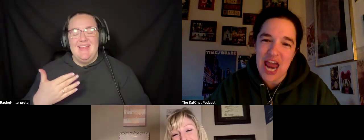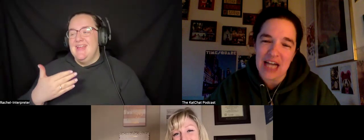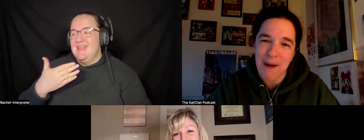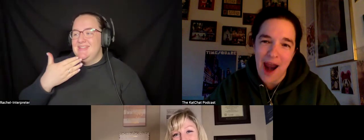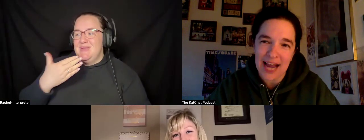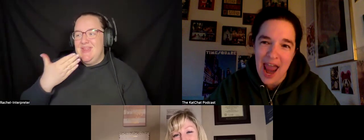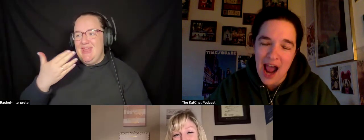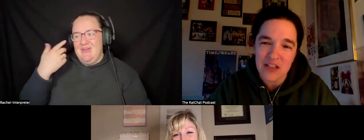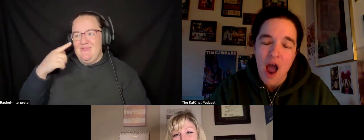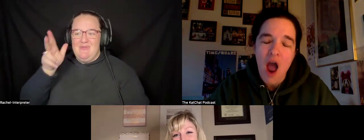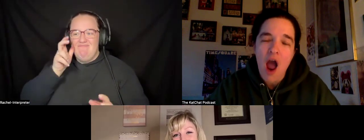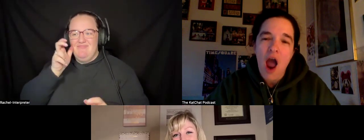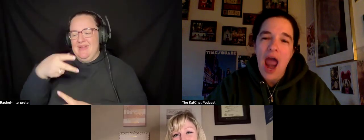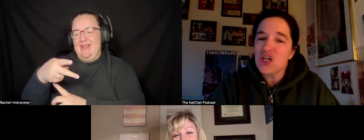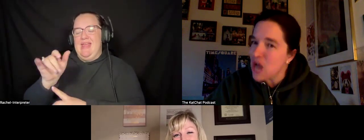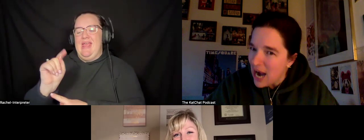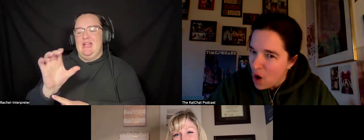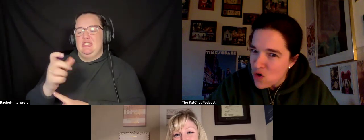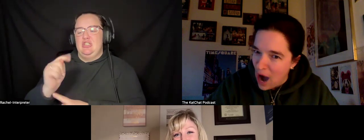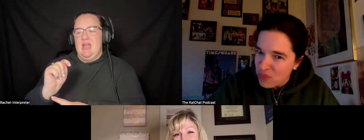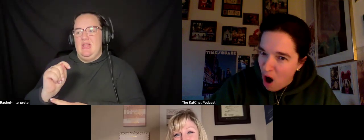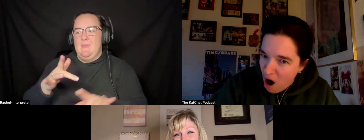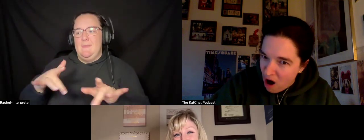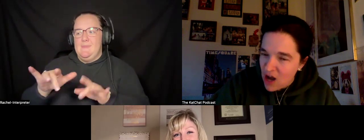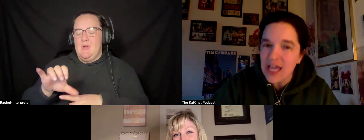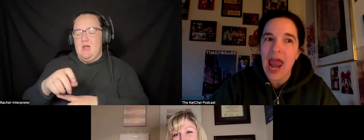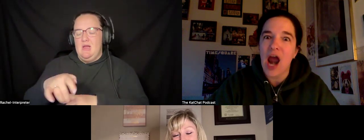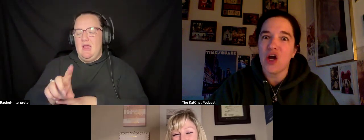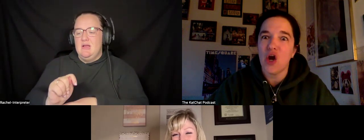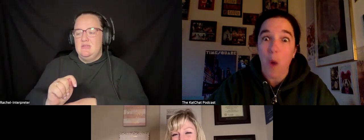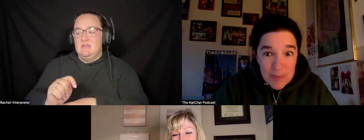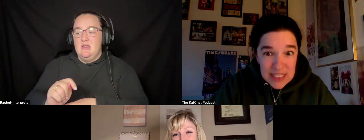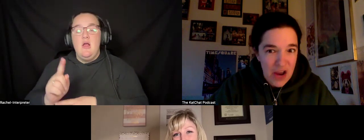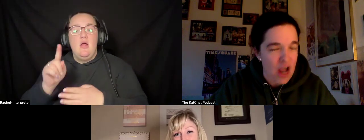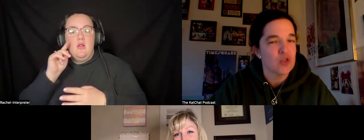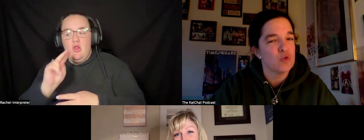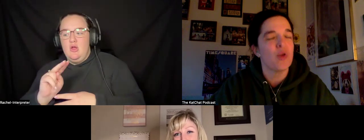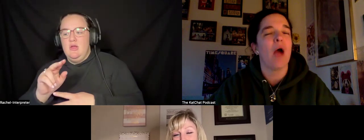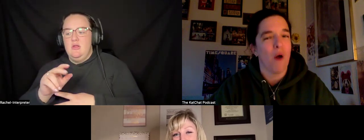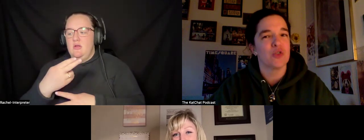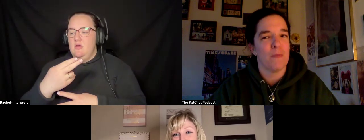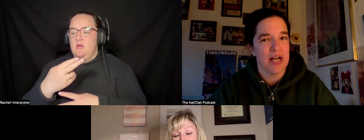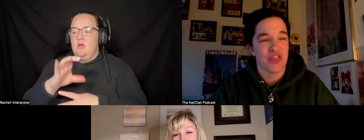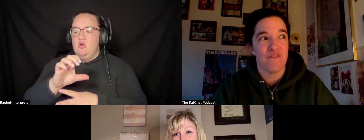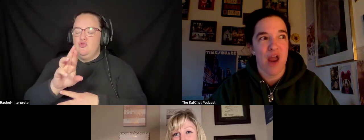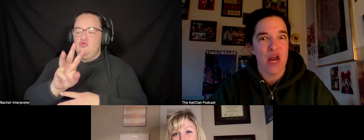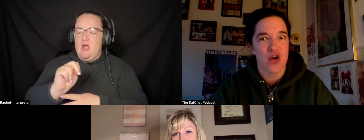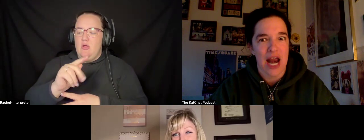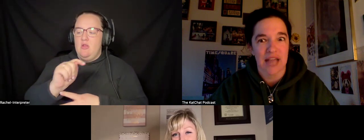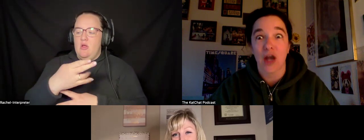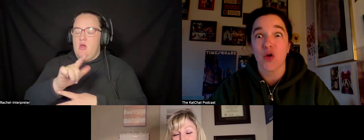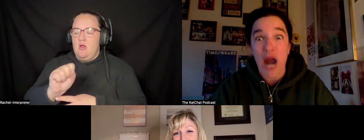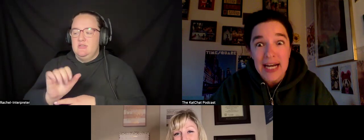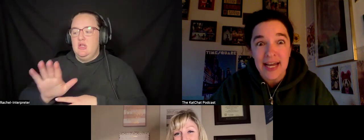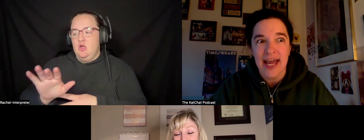Cat Chat podcast and check out Crownthehalls and her web series you do not want to miss. They're very